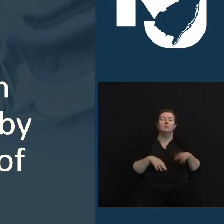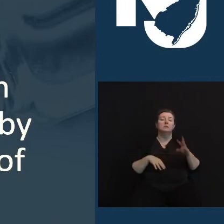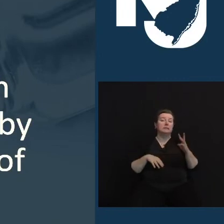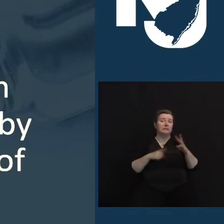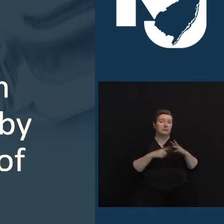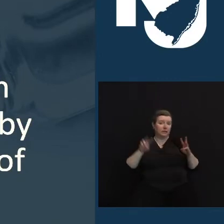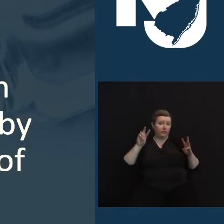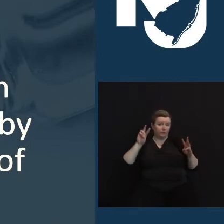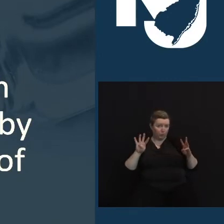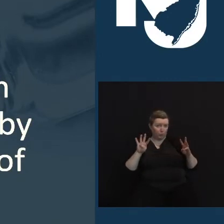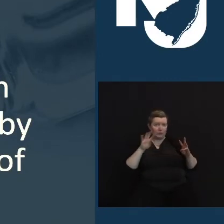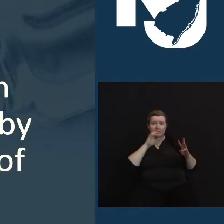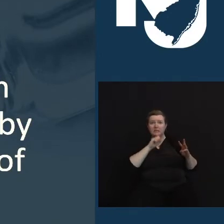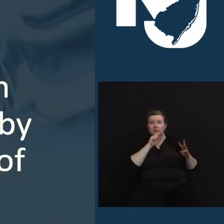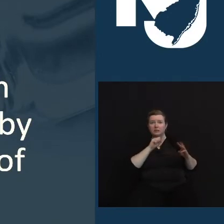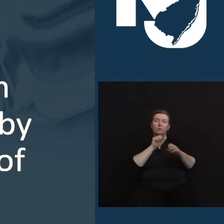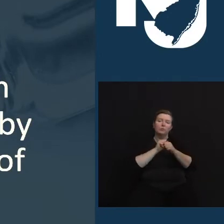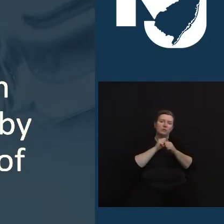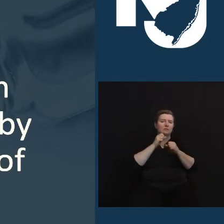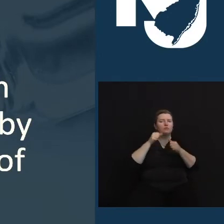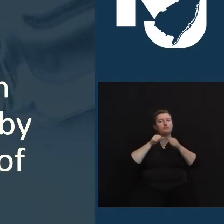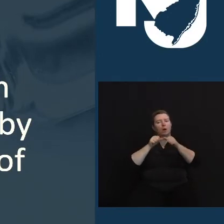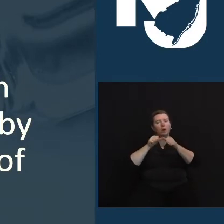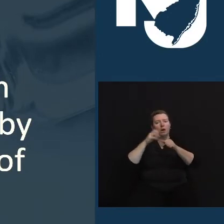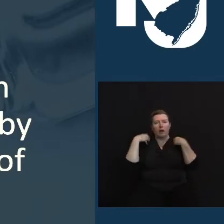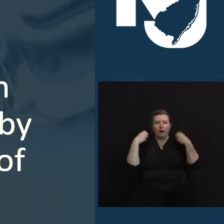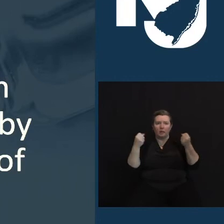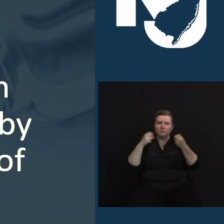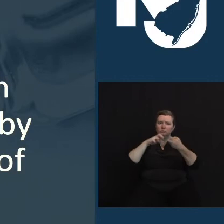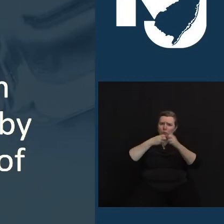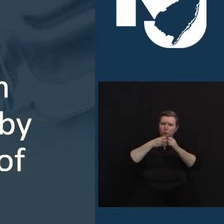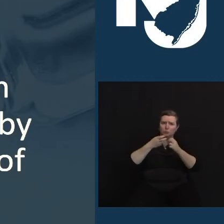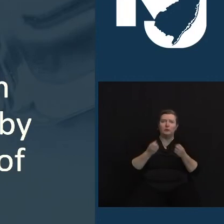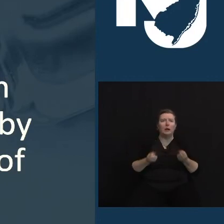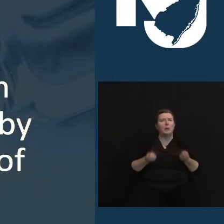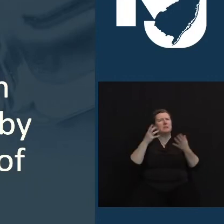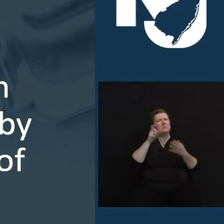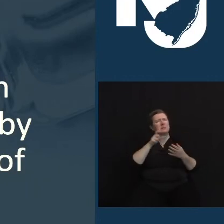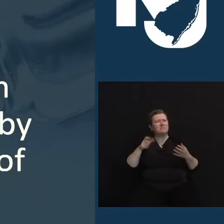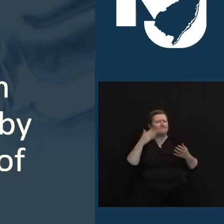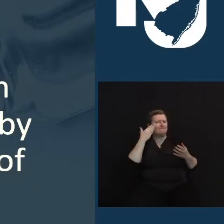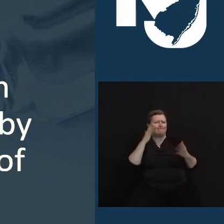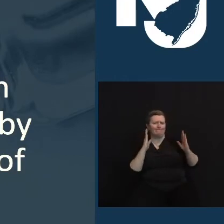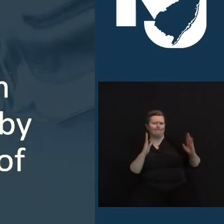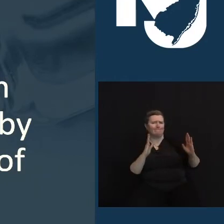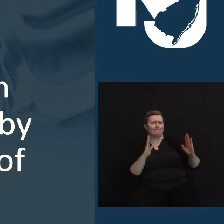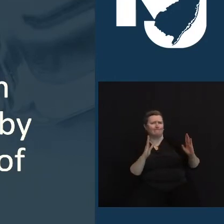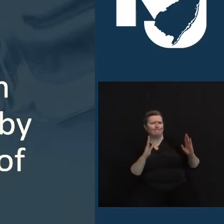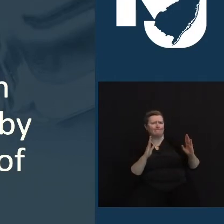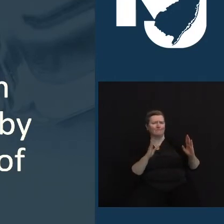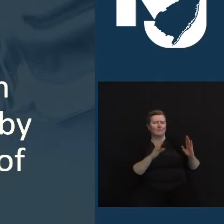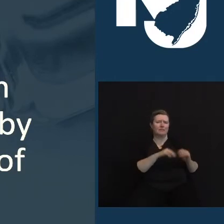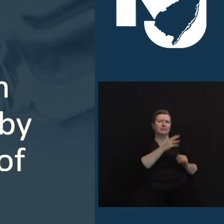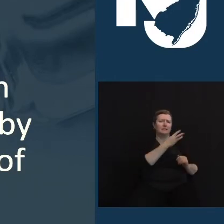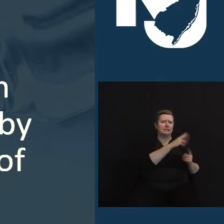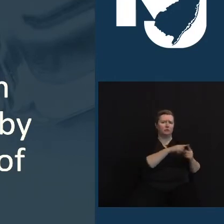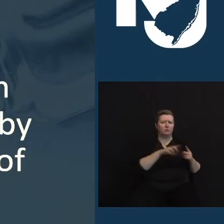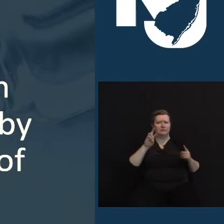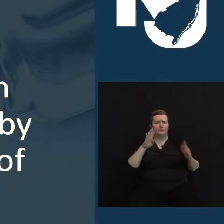people, we would think. That's a harder number to get, obviously. You think it's even higher. So